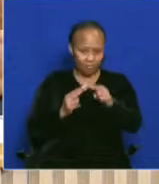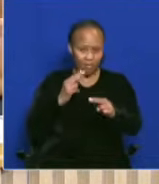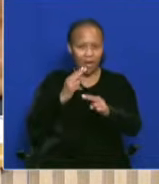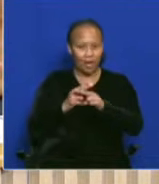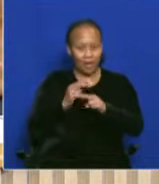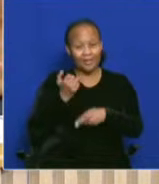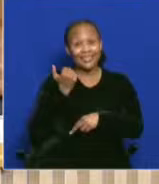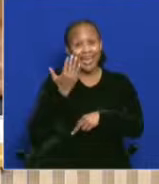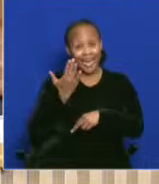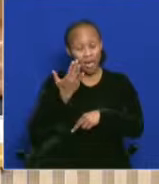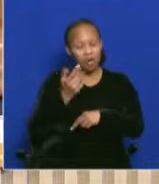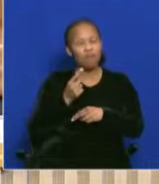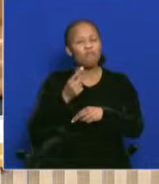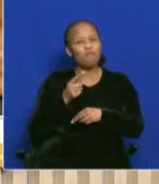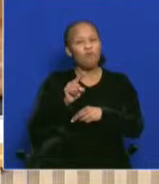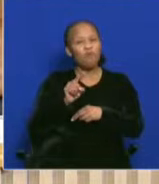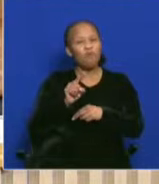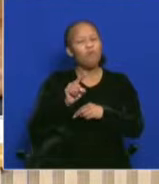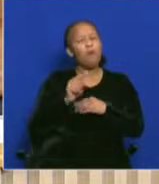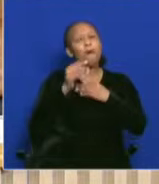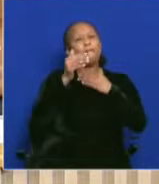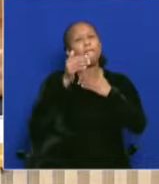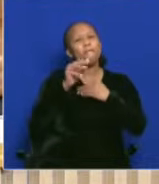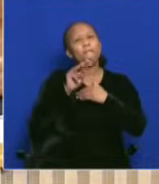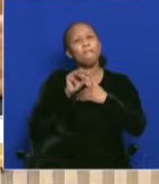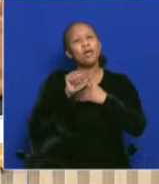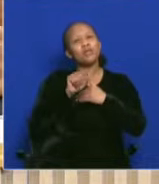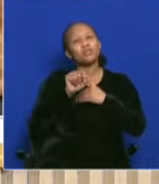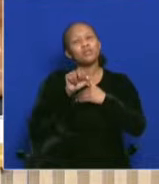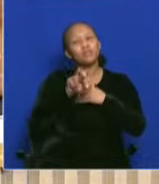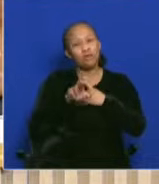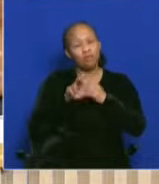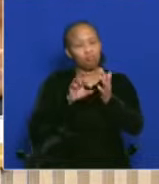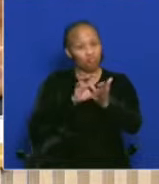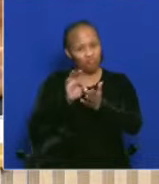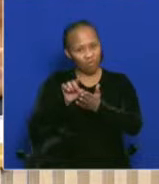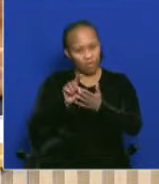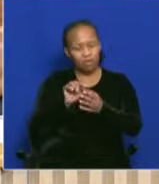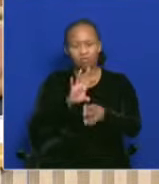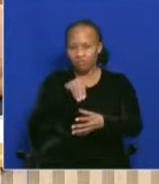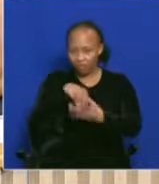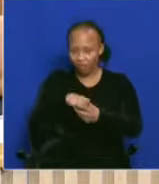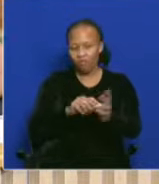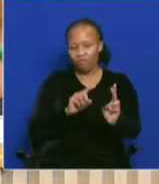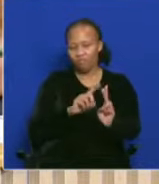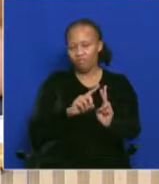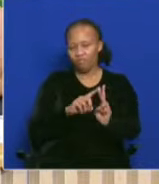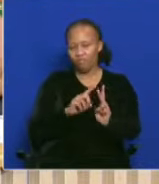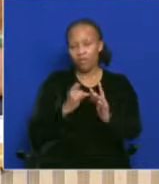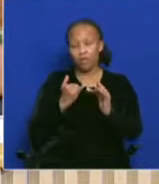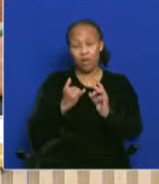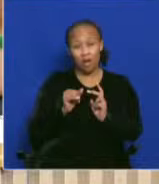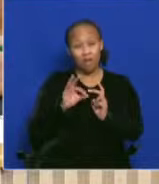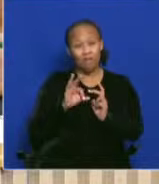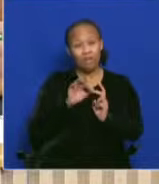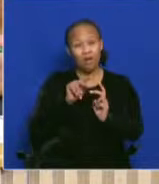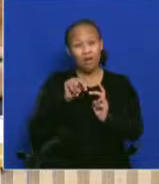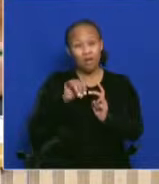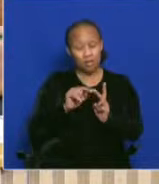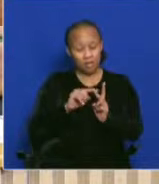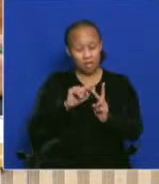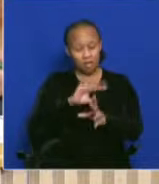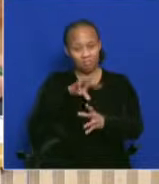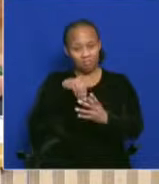an intermediary whose involvement is necessary for the successful conclusion of